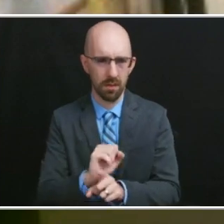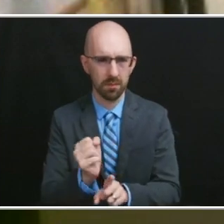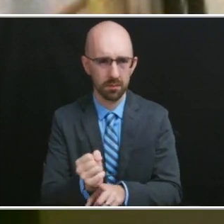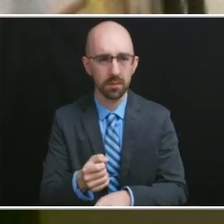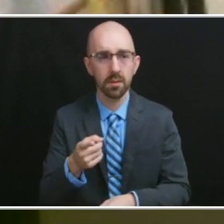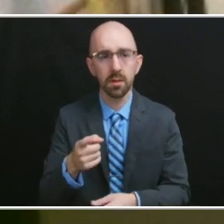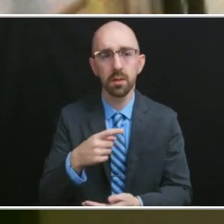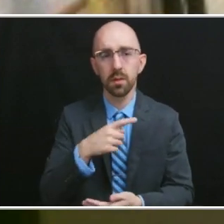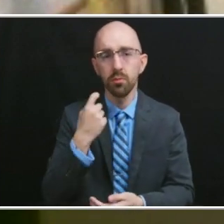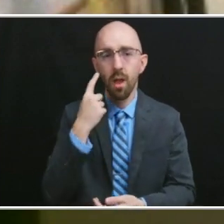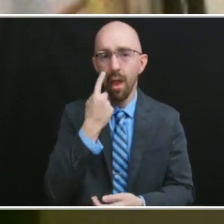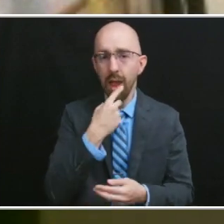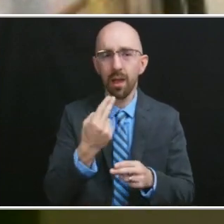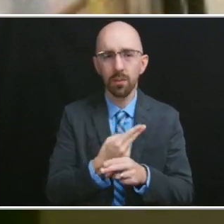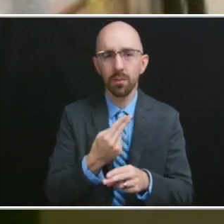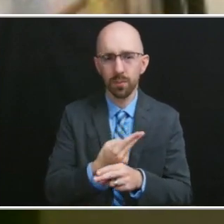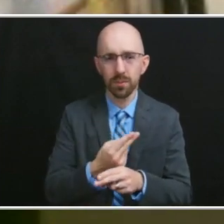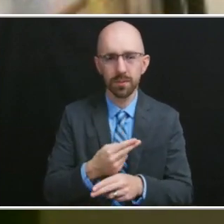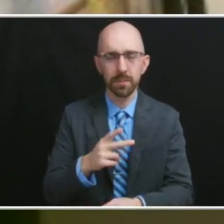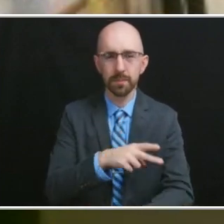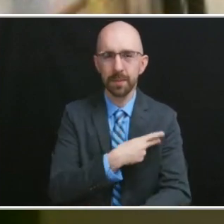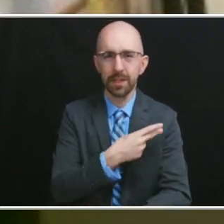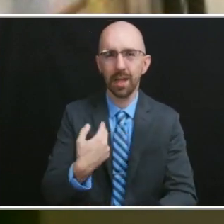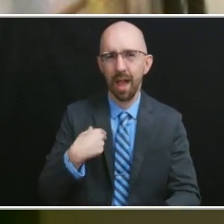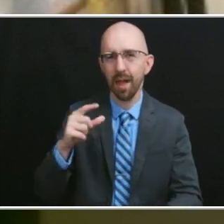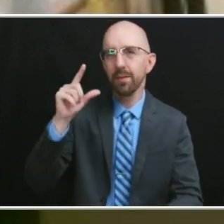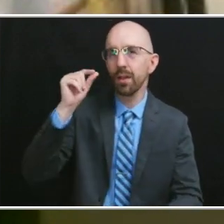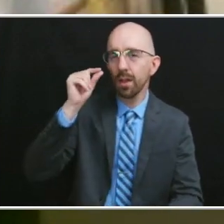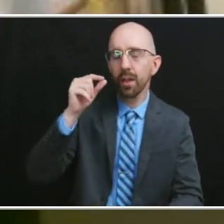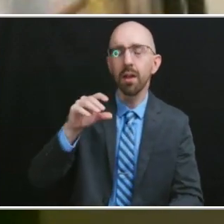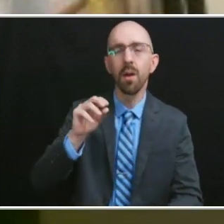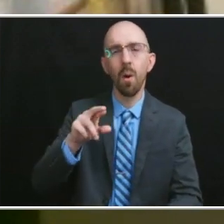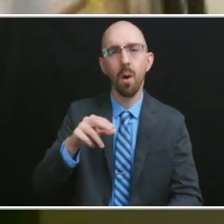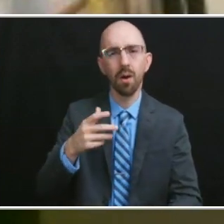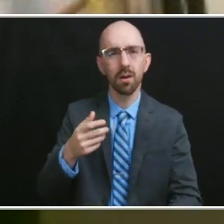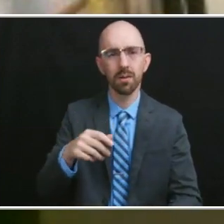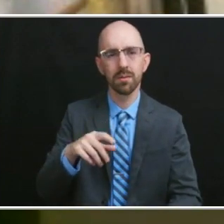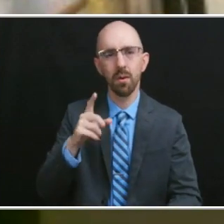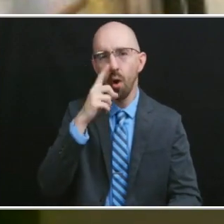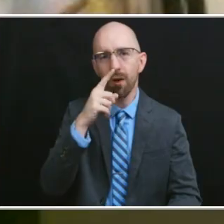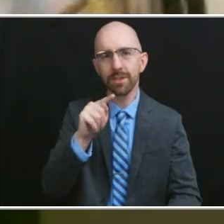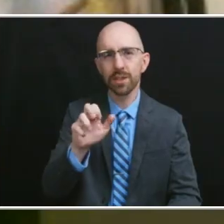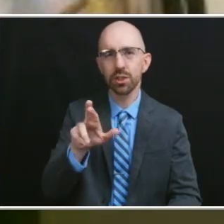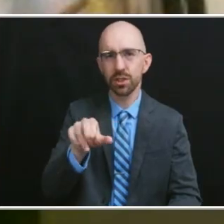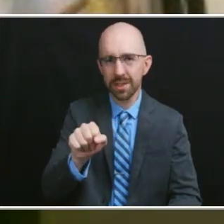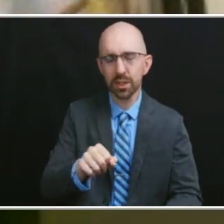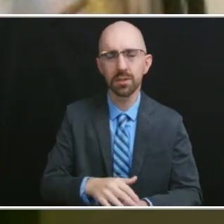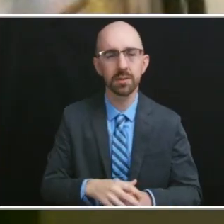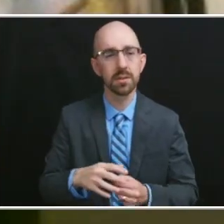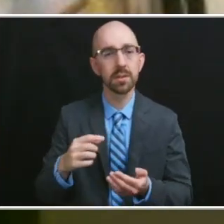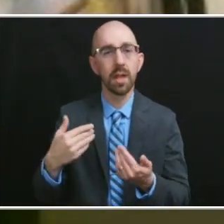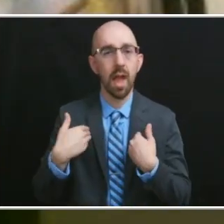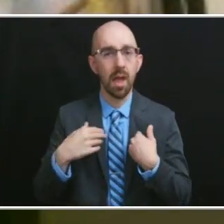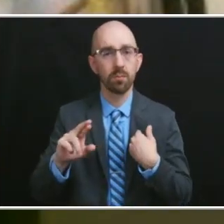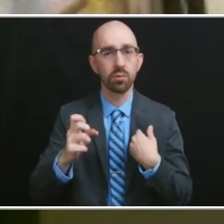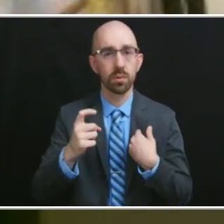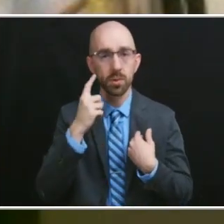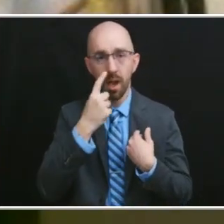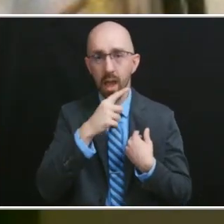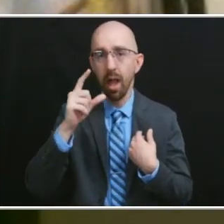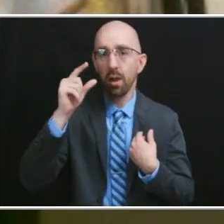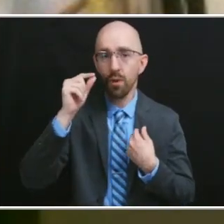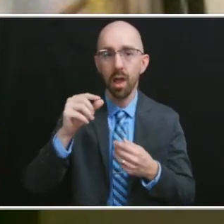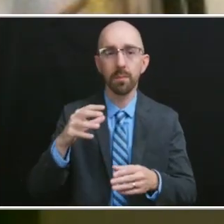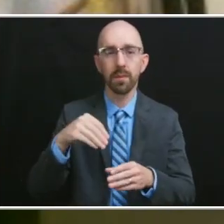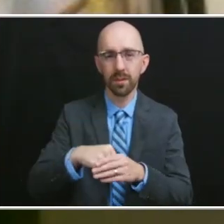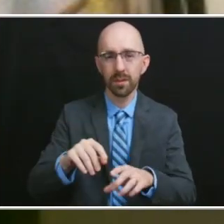dry eyes, for example, patients use artificial tears or lubricating eye drops frequently. There are even prescription eye drops like the one containing